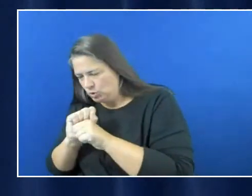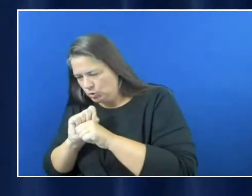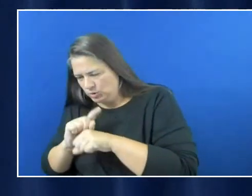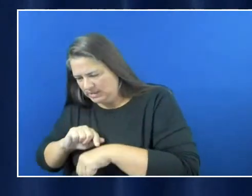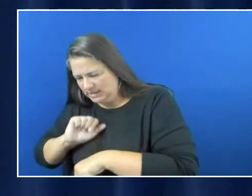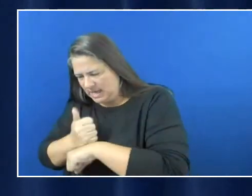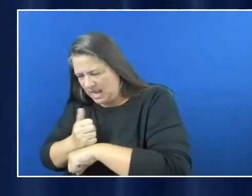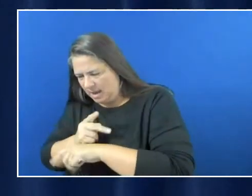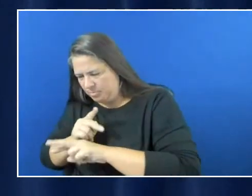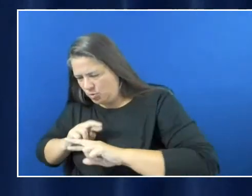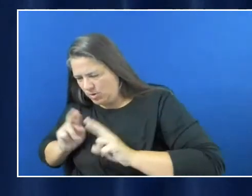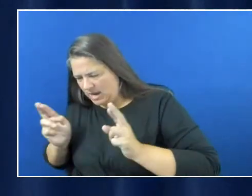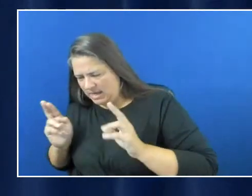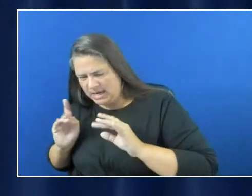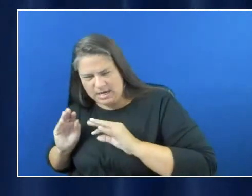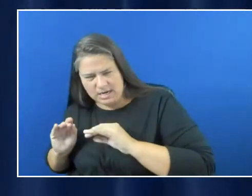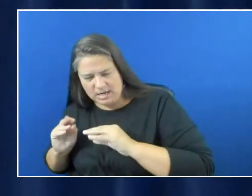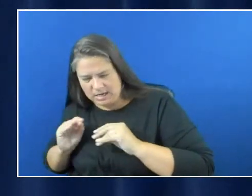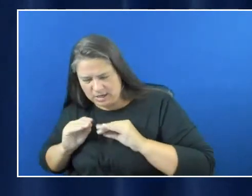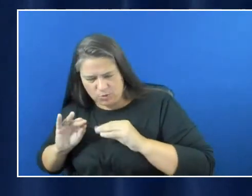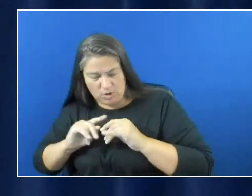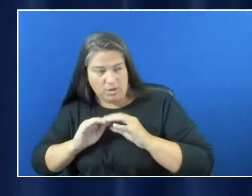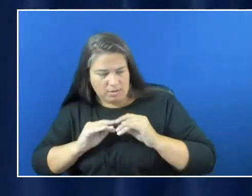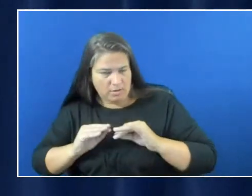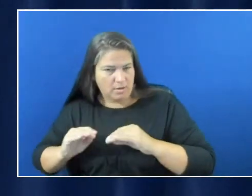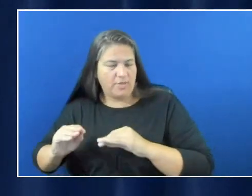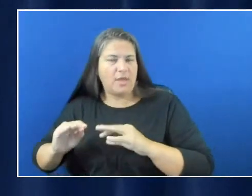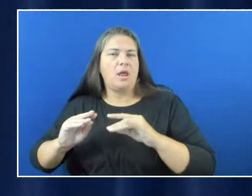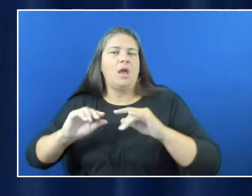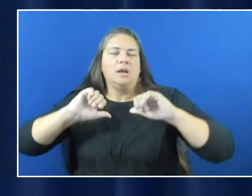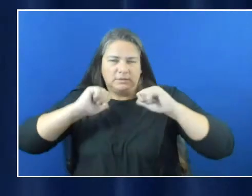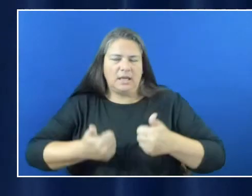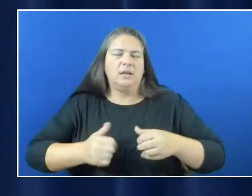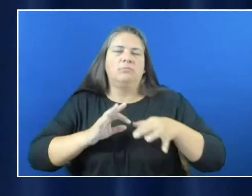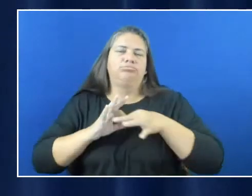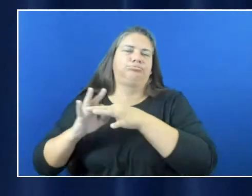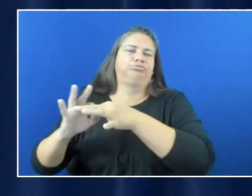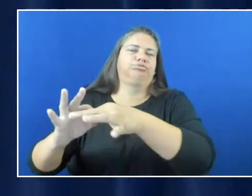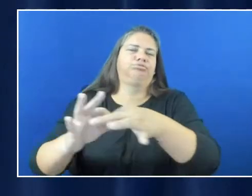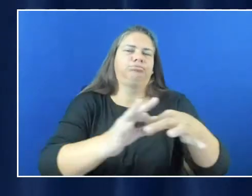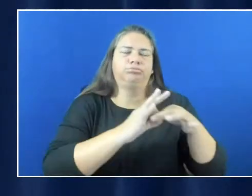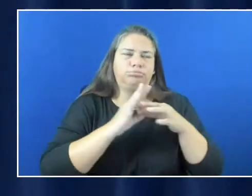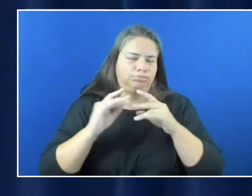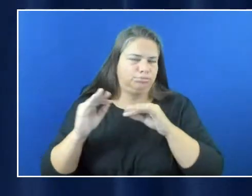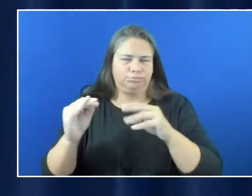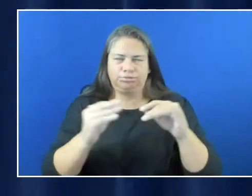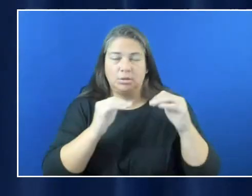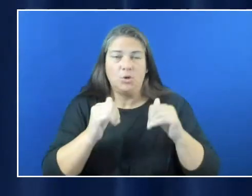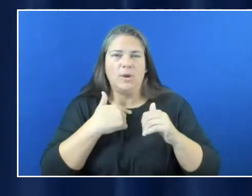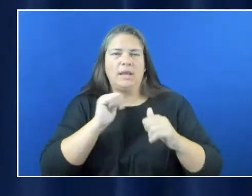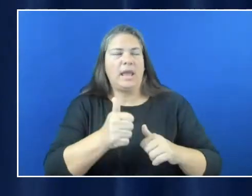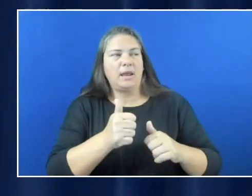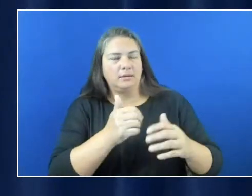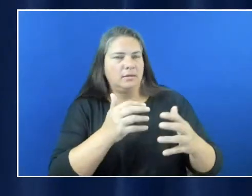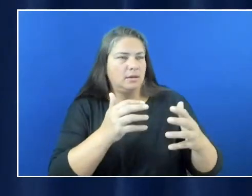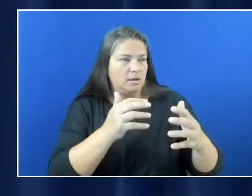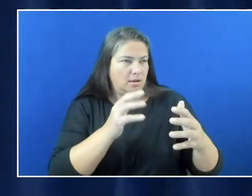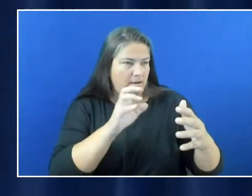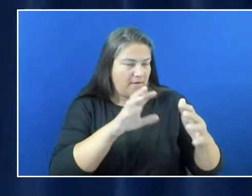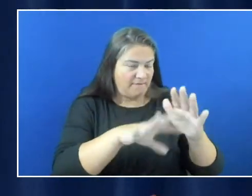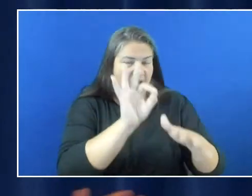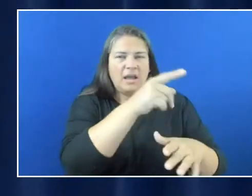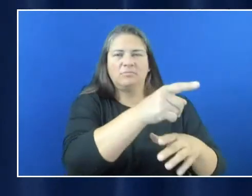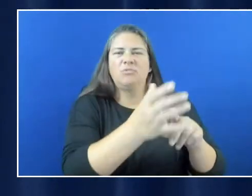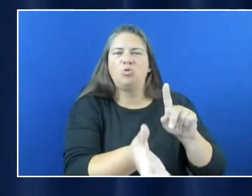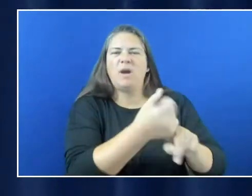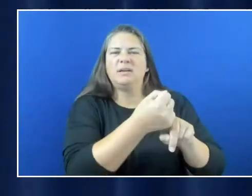that we could effectively make arrests so that we could get these folks off the streets and not harming